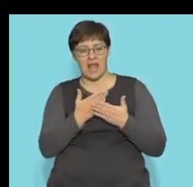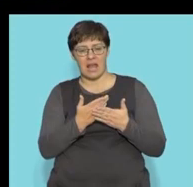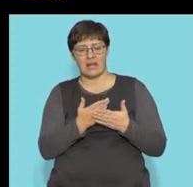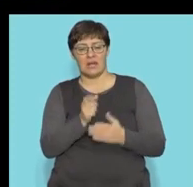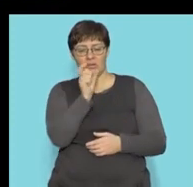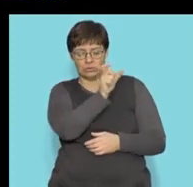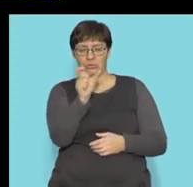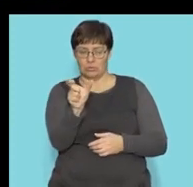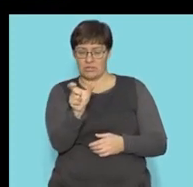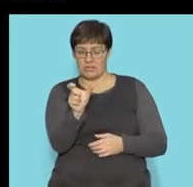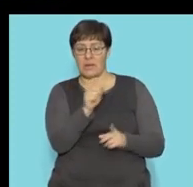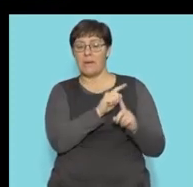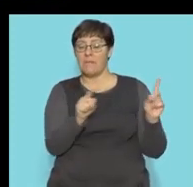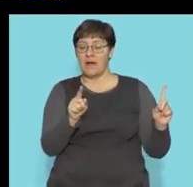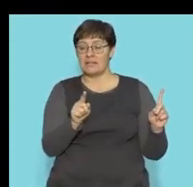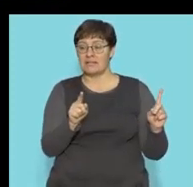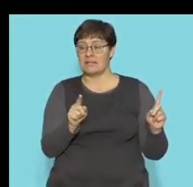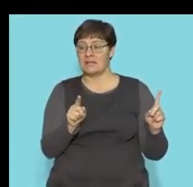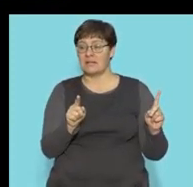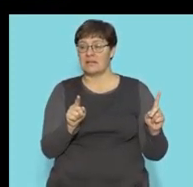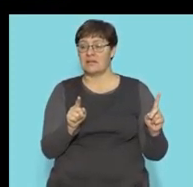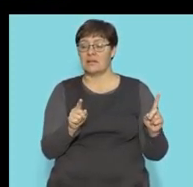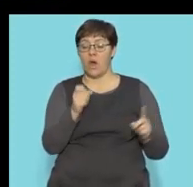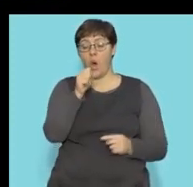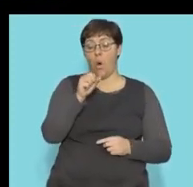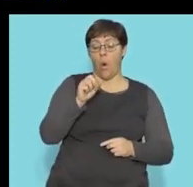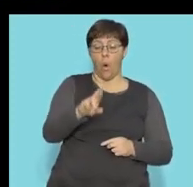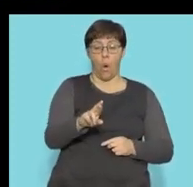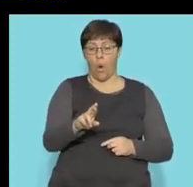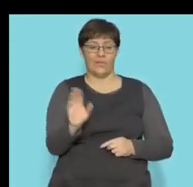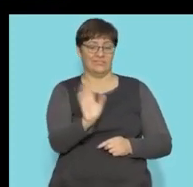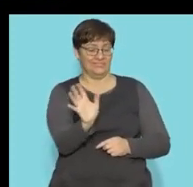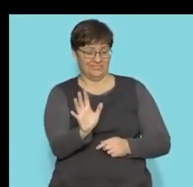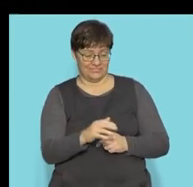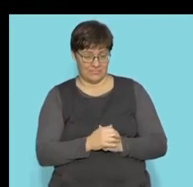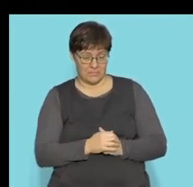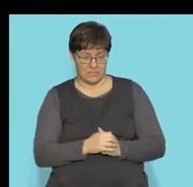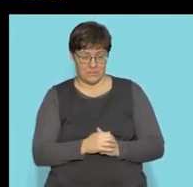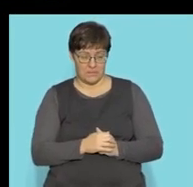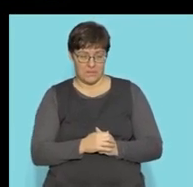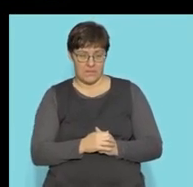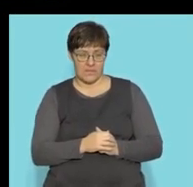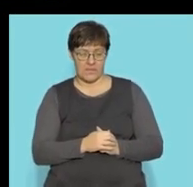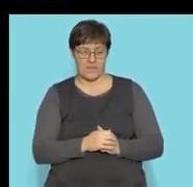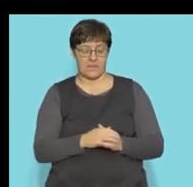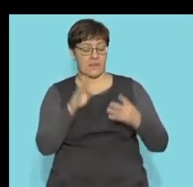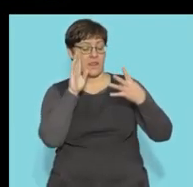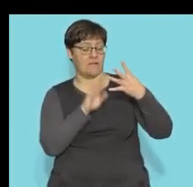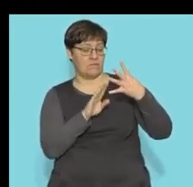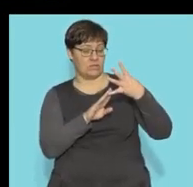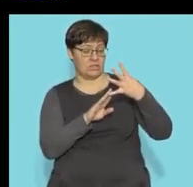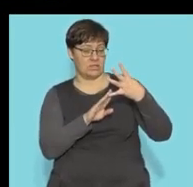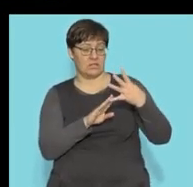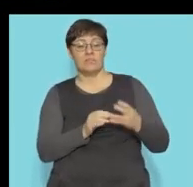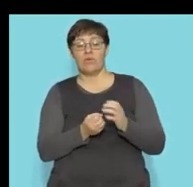words, but don't ever offer the examiner a choice. Let's try the fourth one. A growth curve